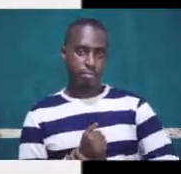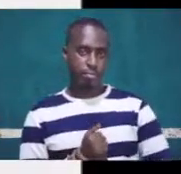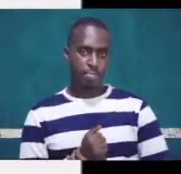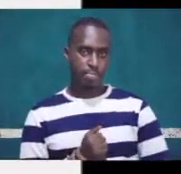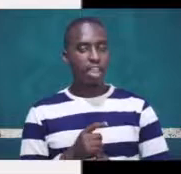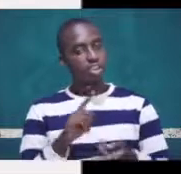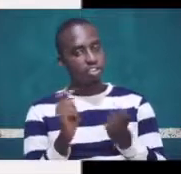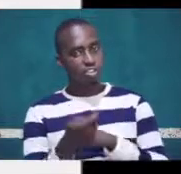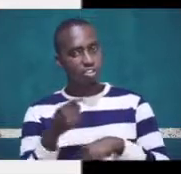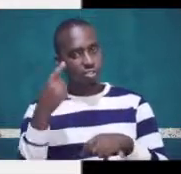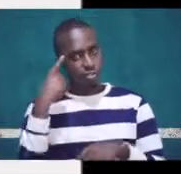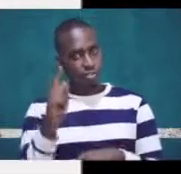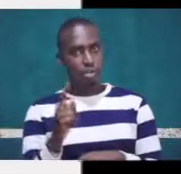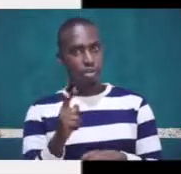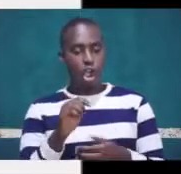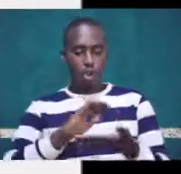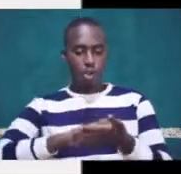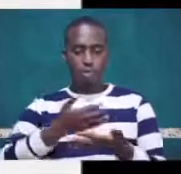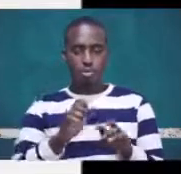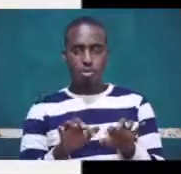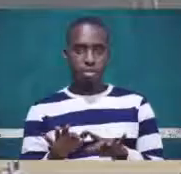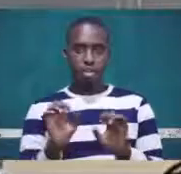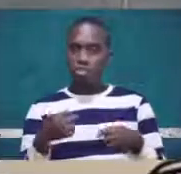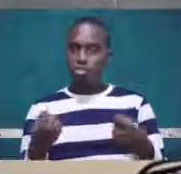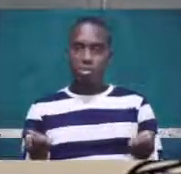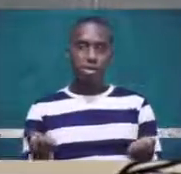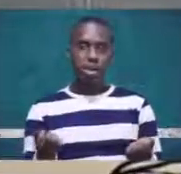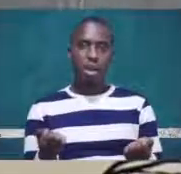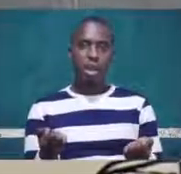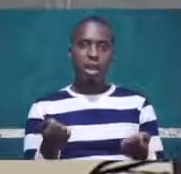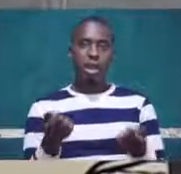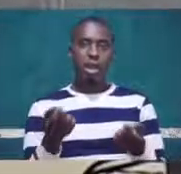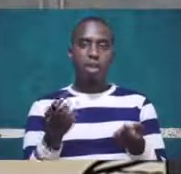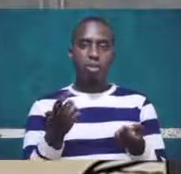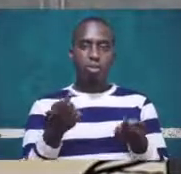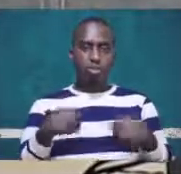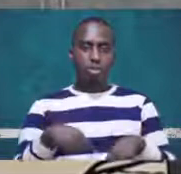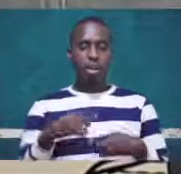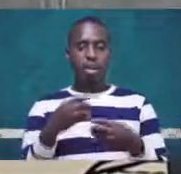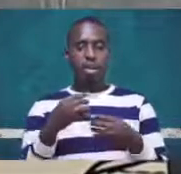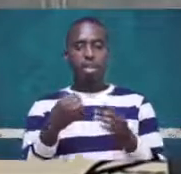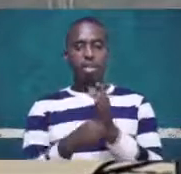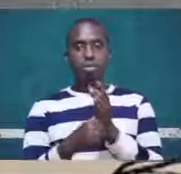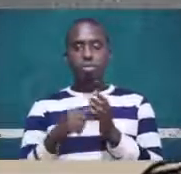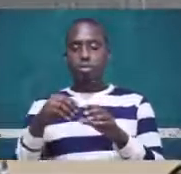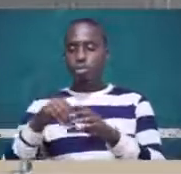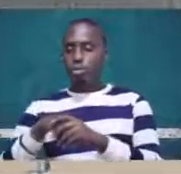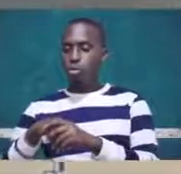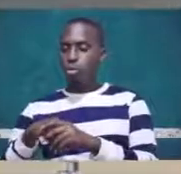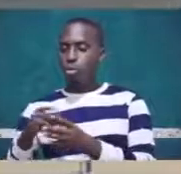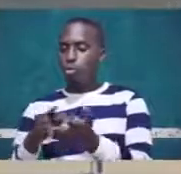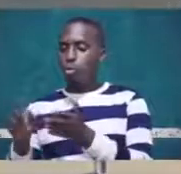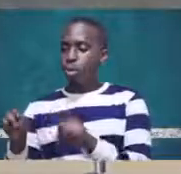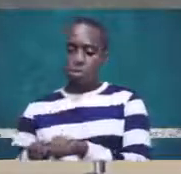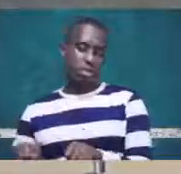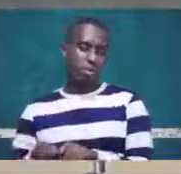The change in price for a computer may not affect the demand for shoes. those two commodities may not